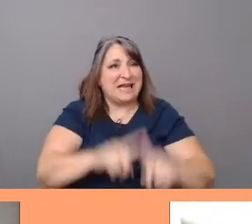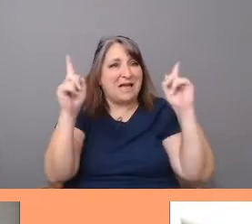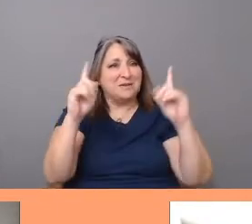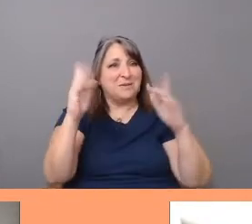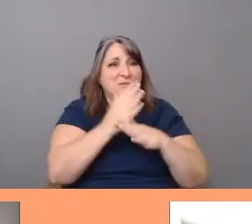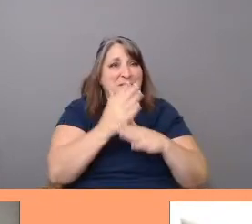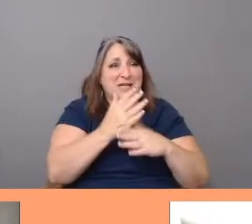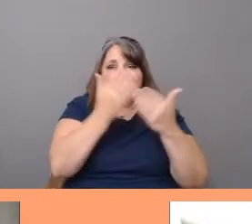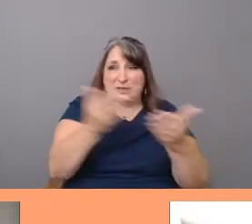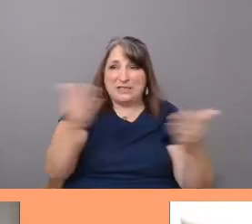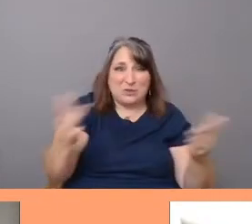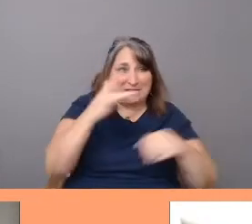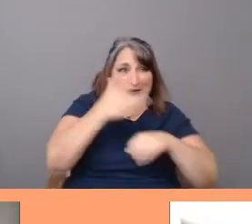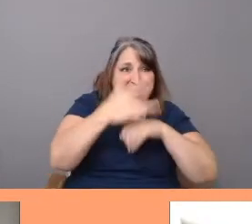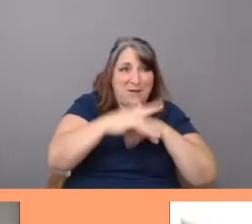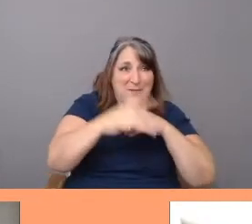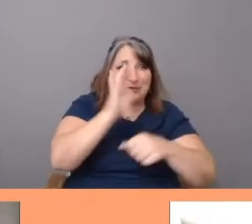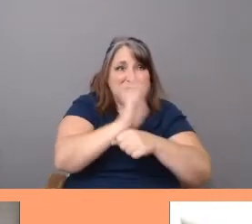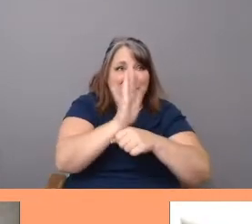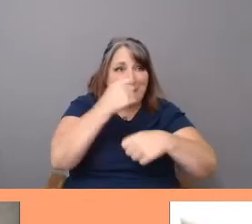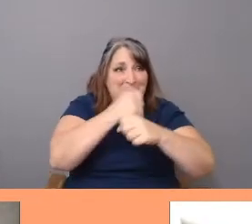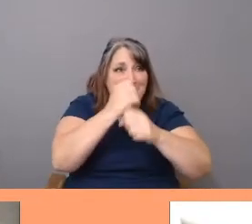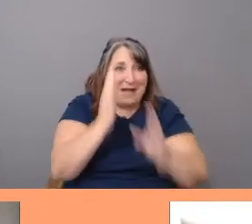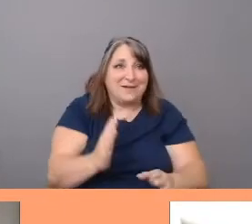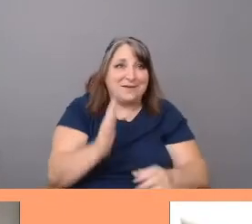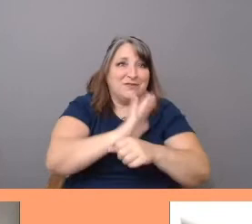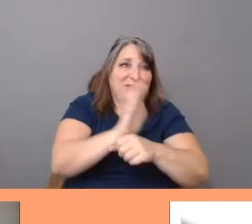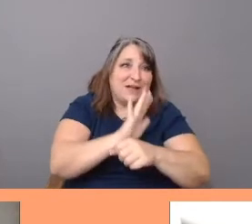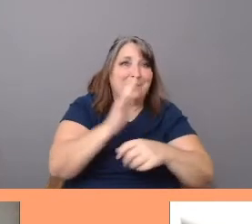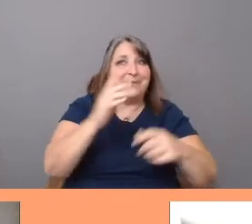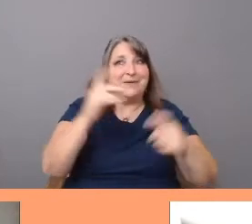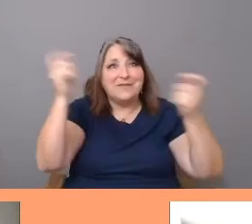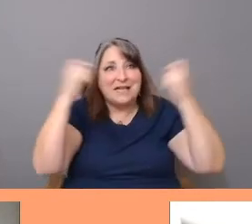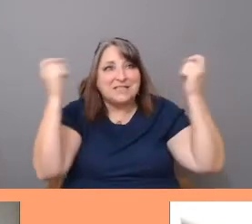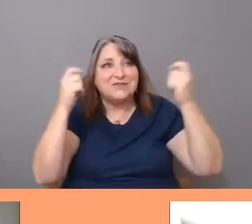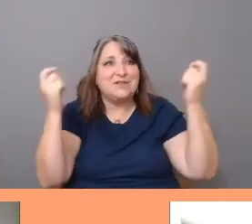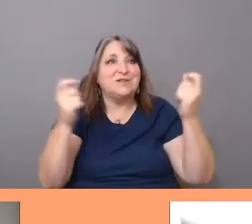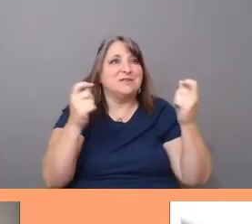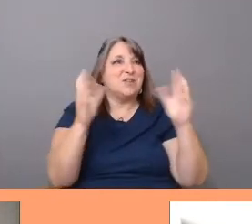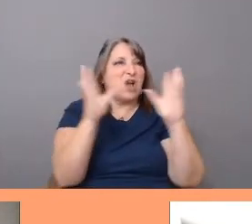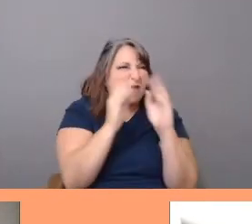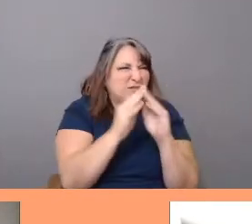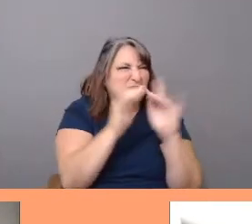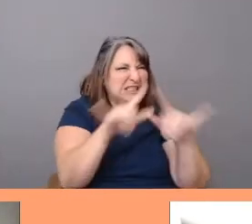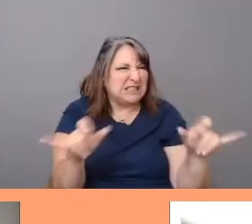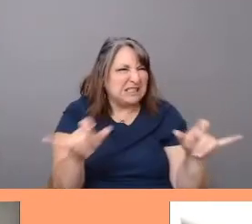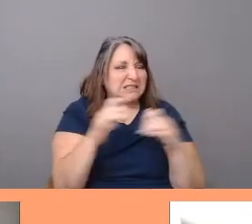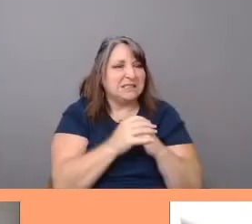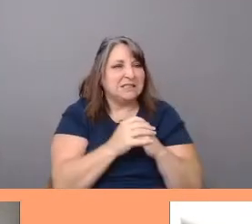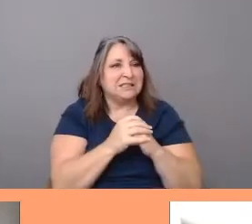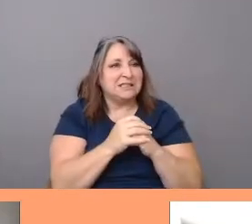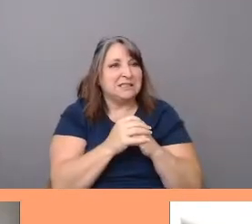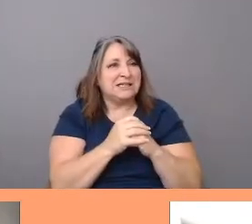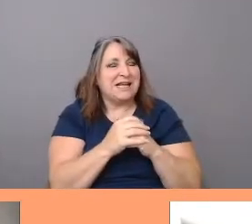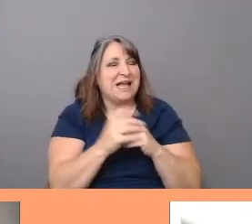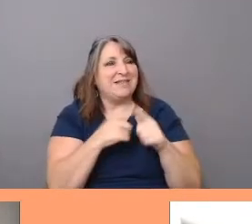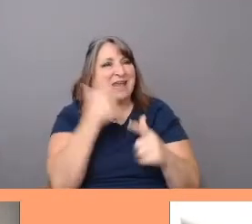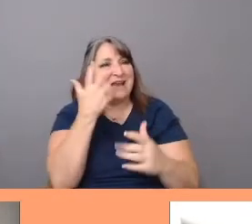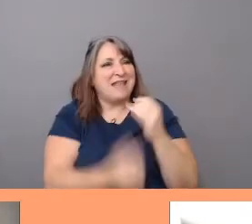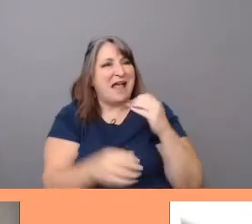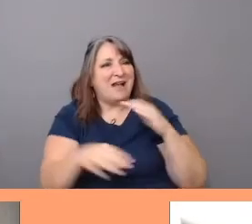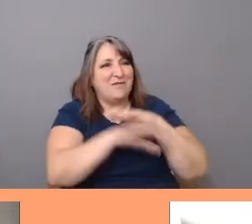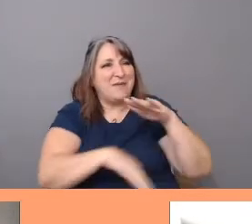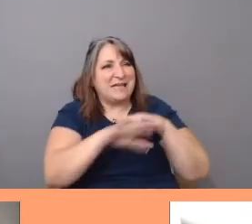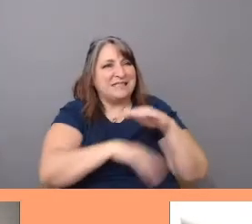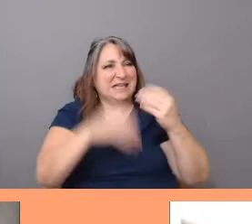to filmmakers out there via film festivals, via seminars, this type of conference, but a general lack of basic information with